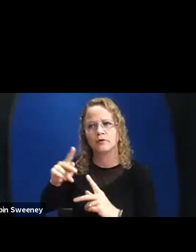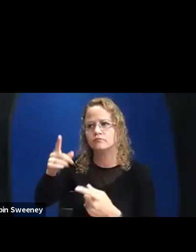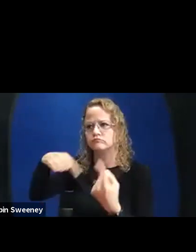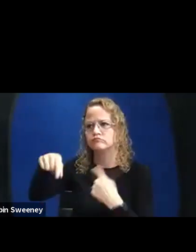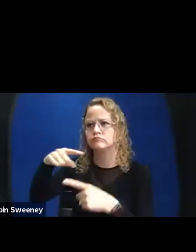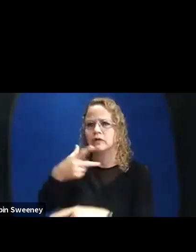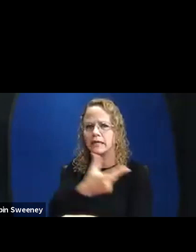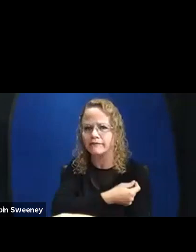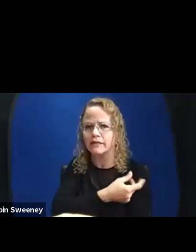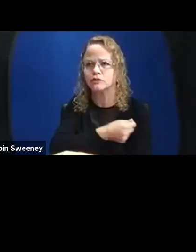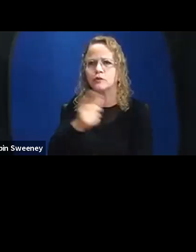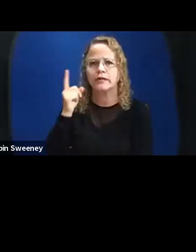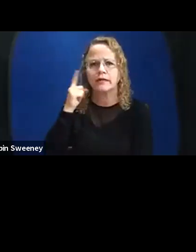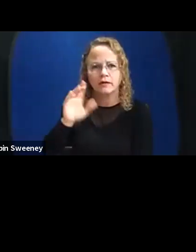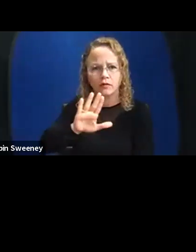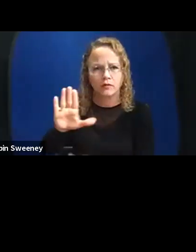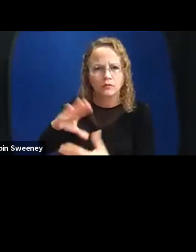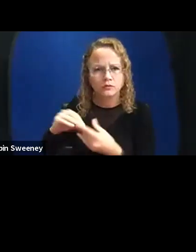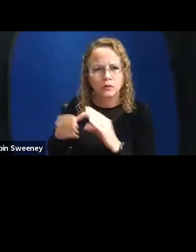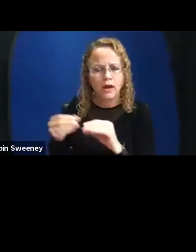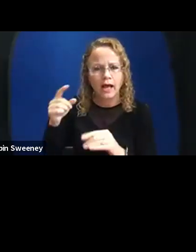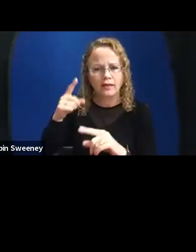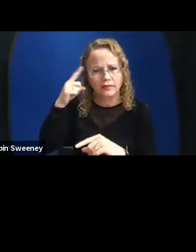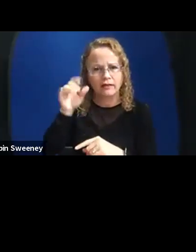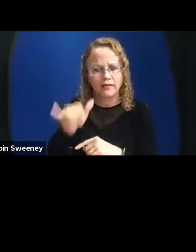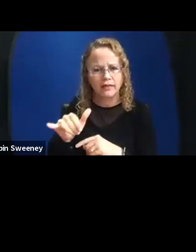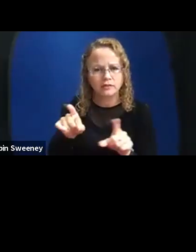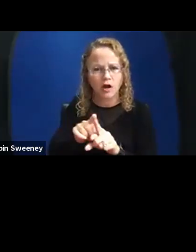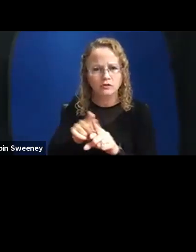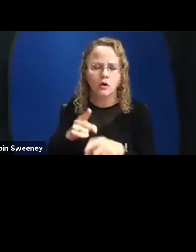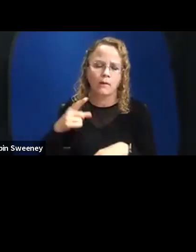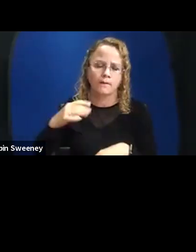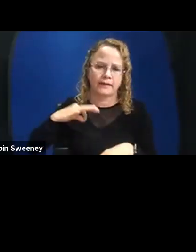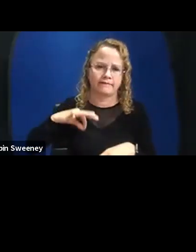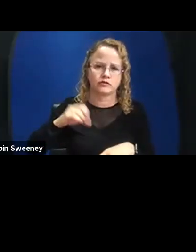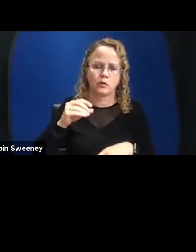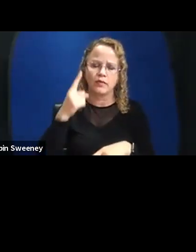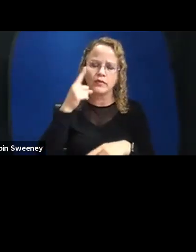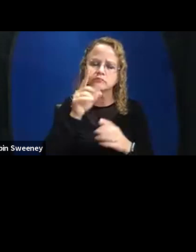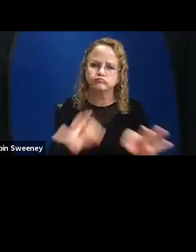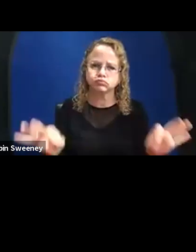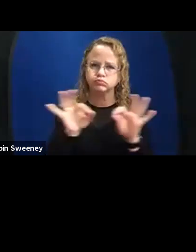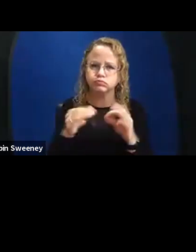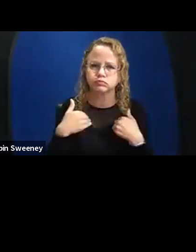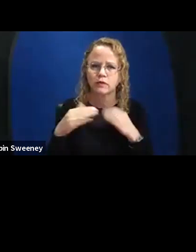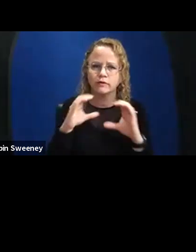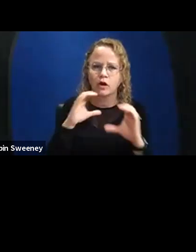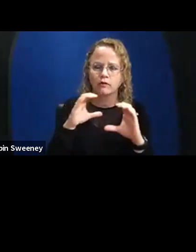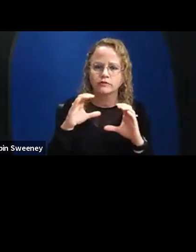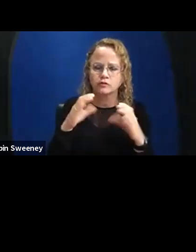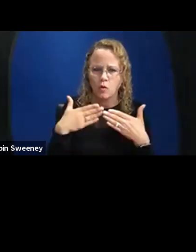they hear their story, I think that's also really beneficial. So I think it's critical to have conversation,